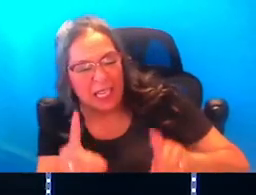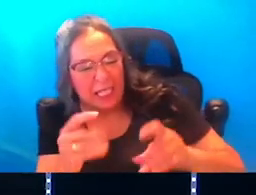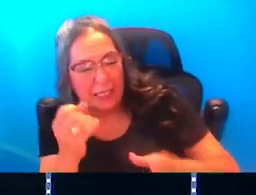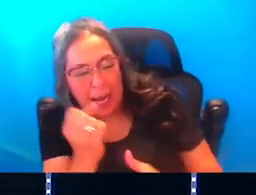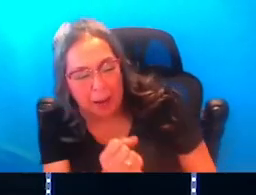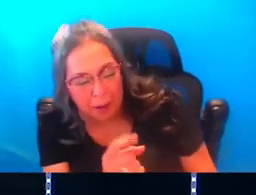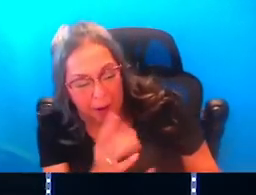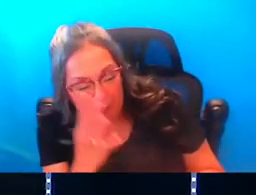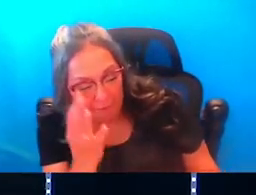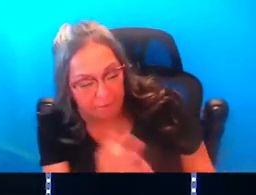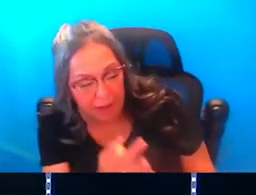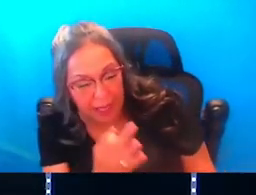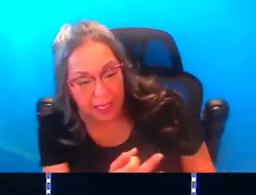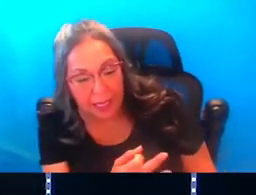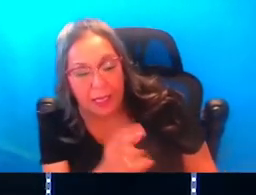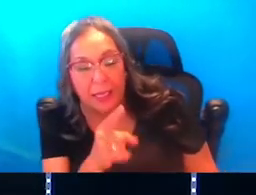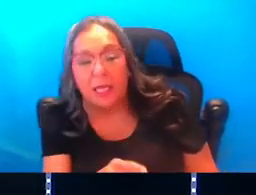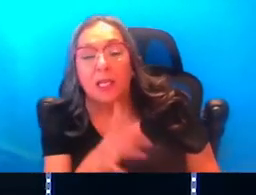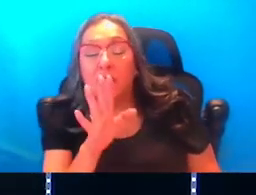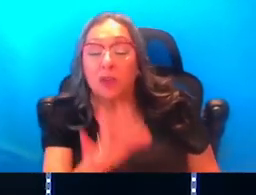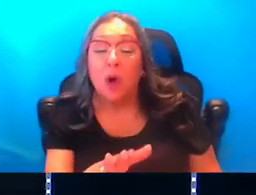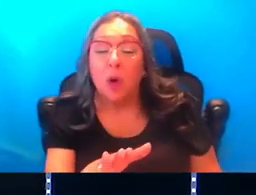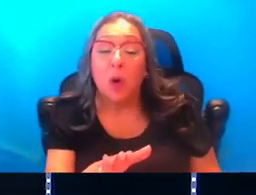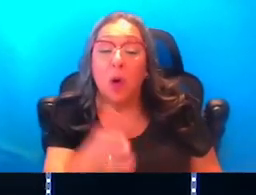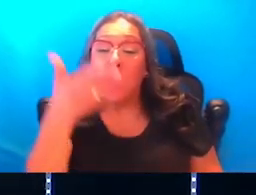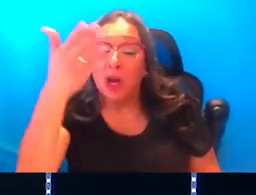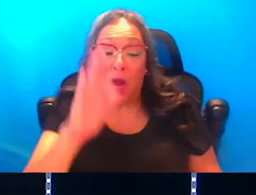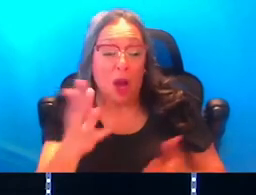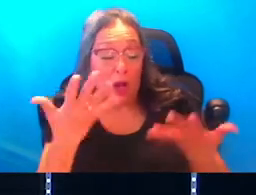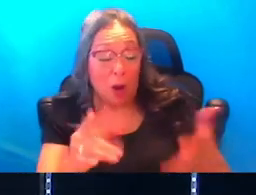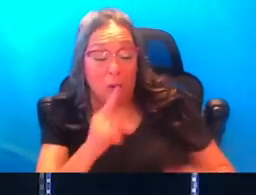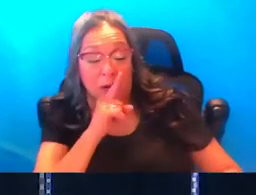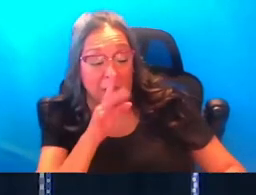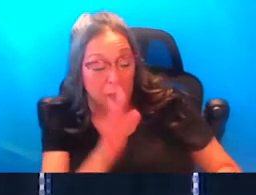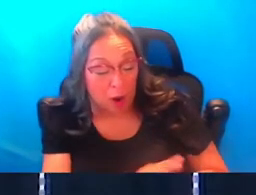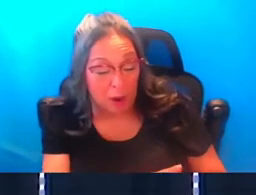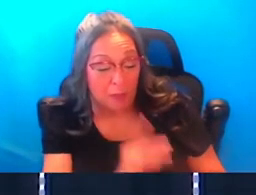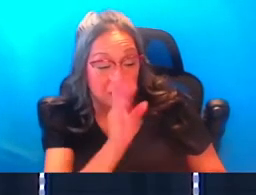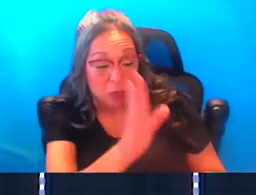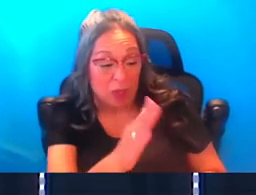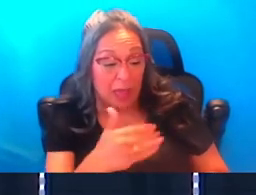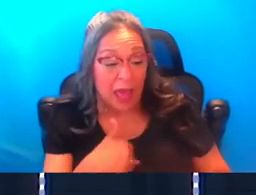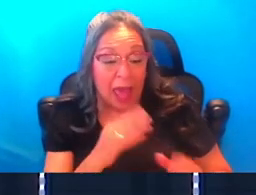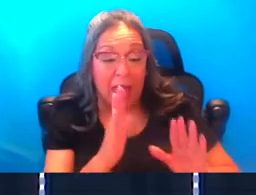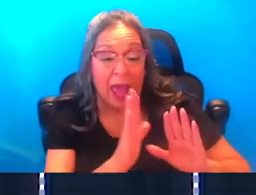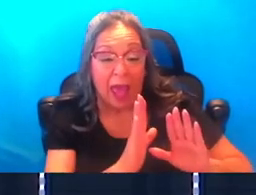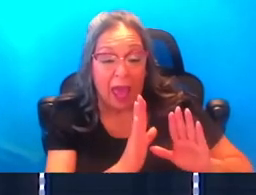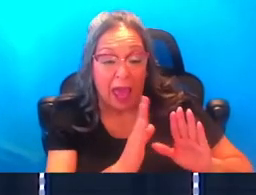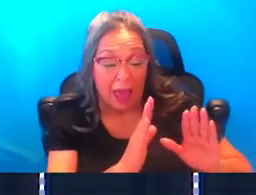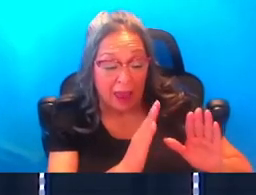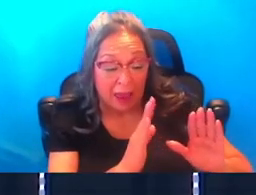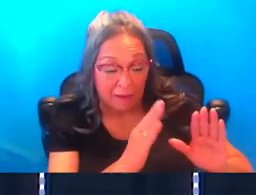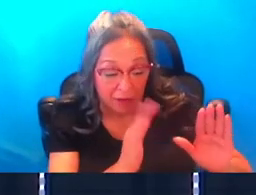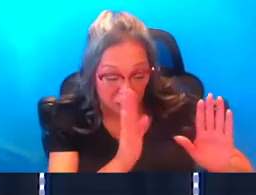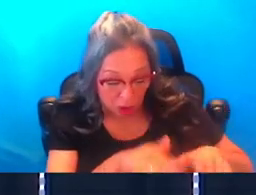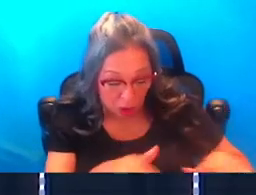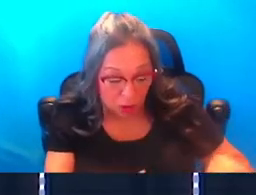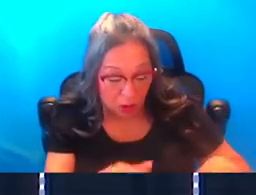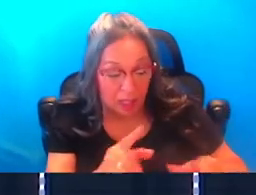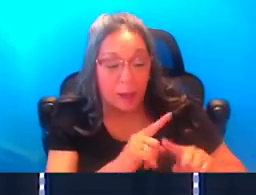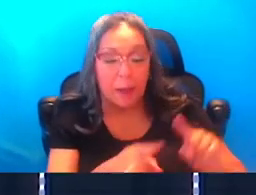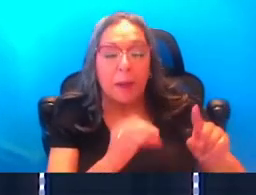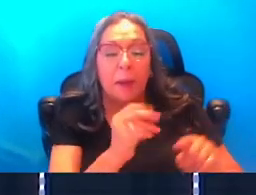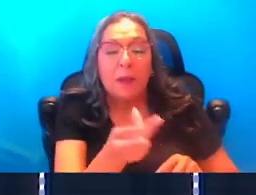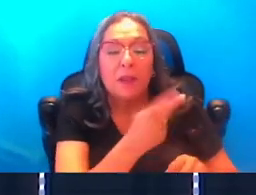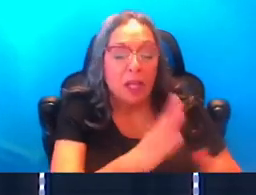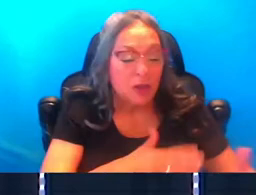Abraham, and he had done the miracle that he promised. And Abraham and Sarah had a little baby. And the baby's name was Isaac. And do you know what